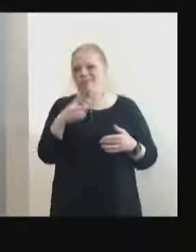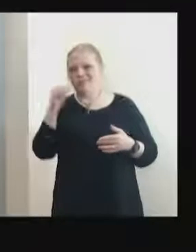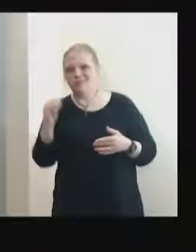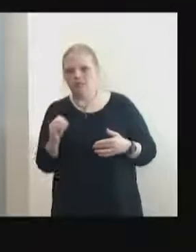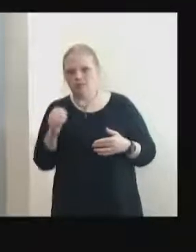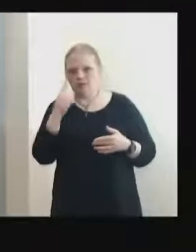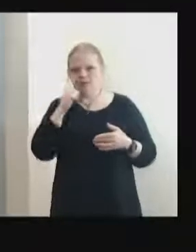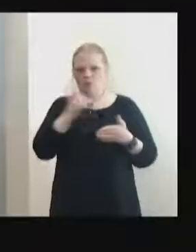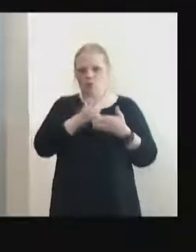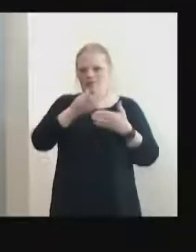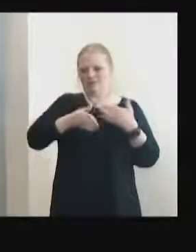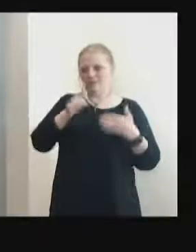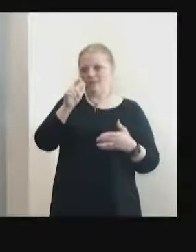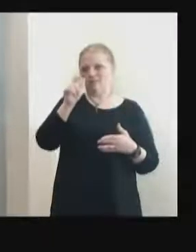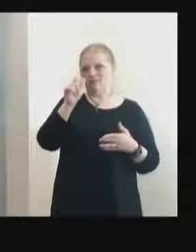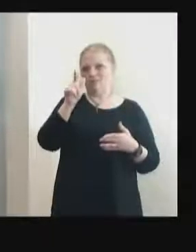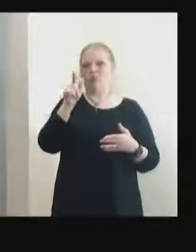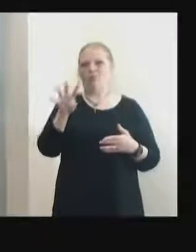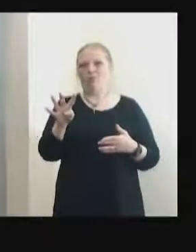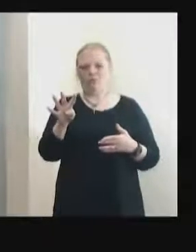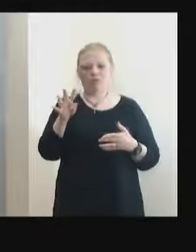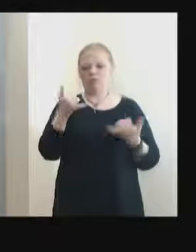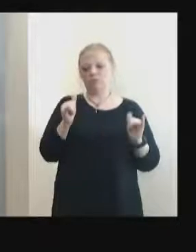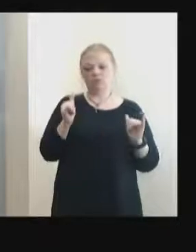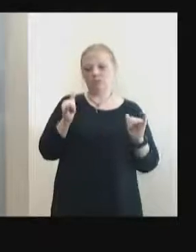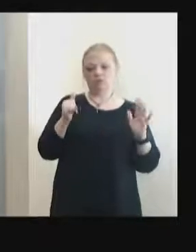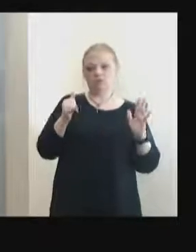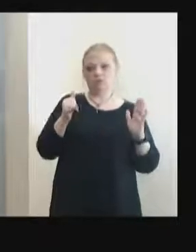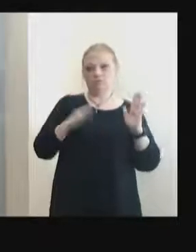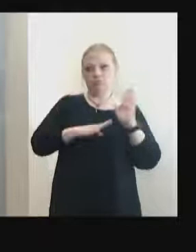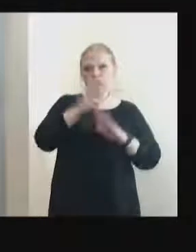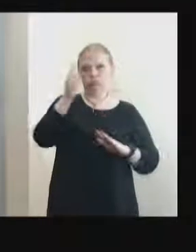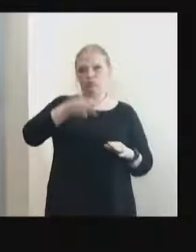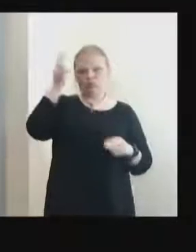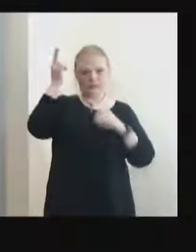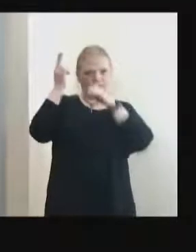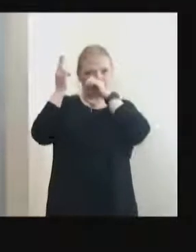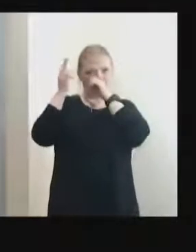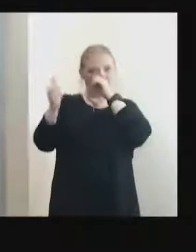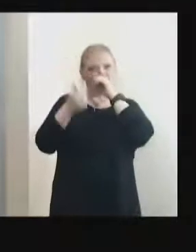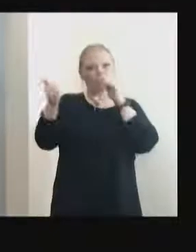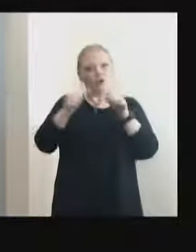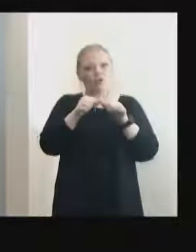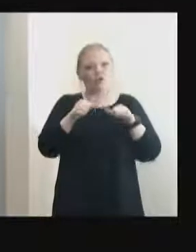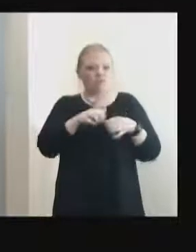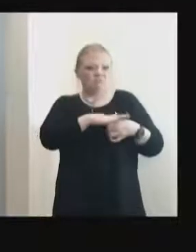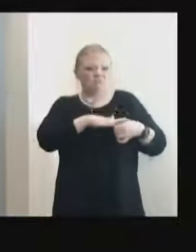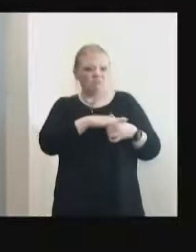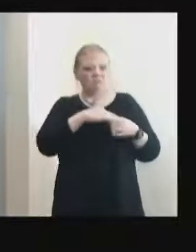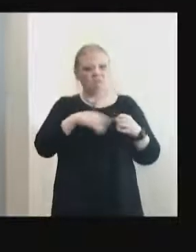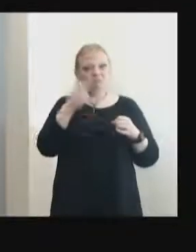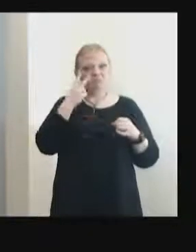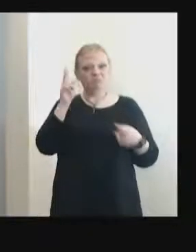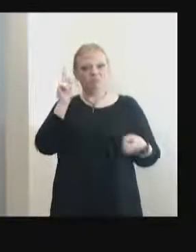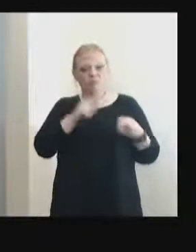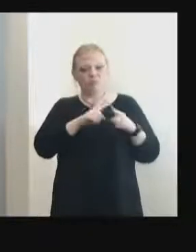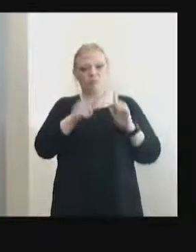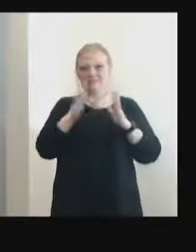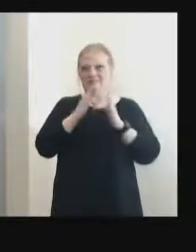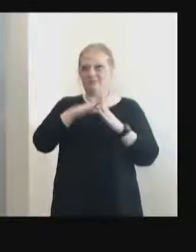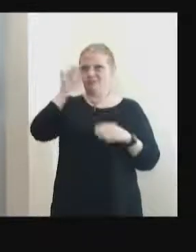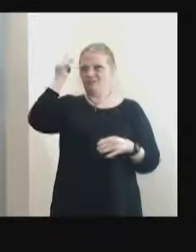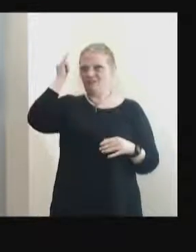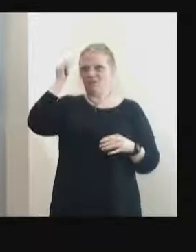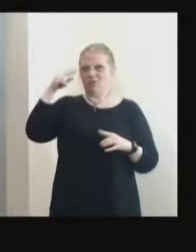April 24th. Still way too high. But most of the other areas have seen a drop, and unfortunately it is still the city of Buffalo that has the